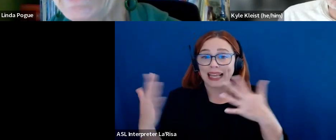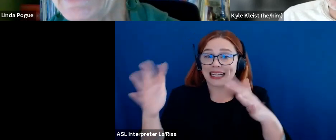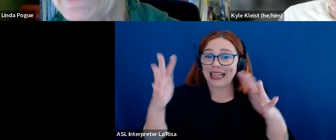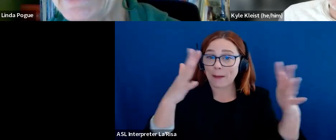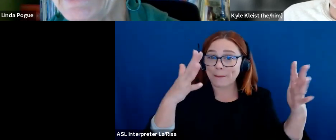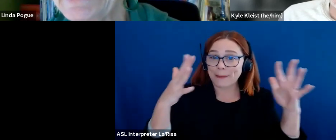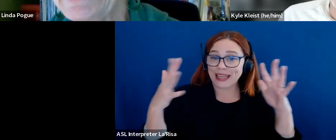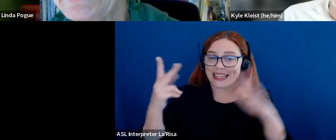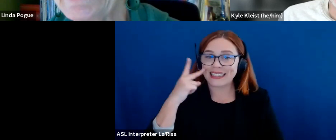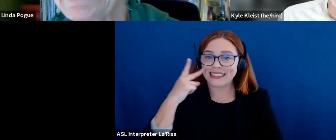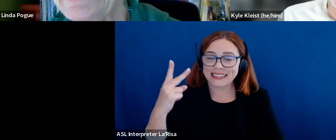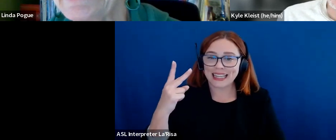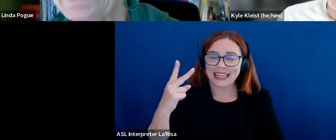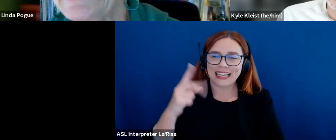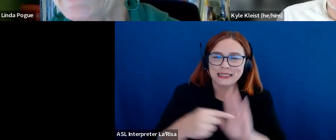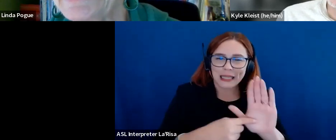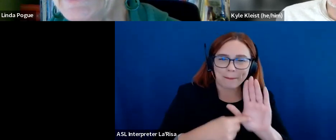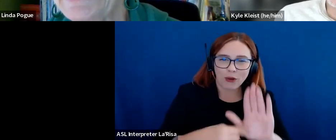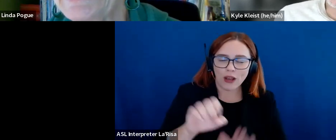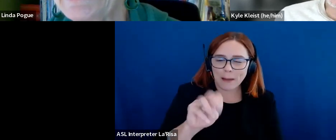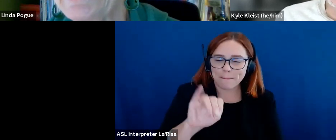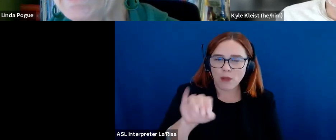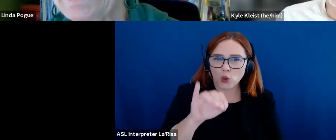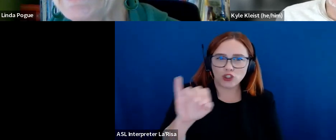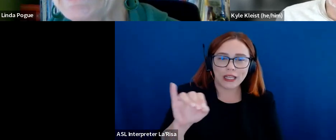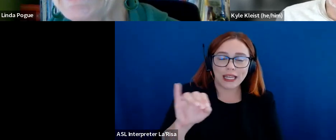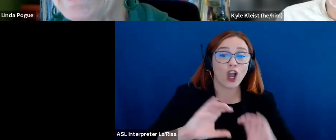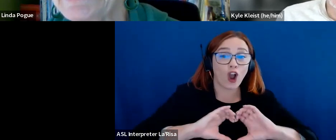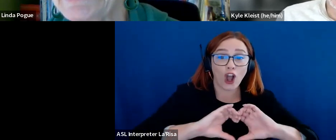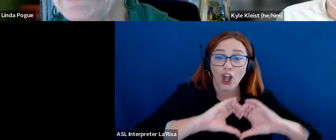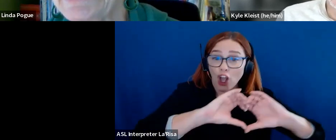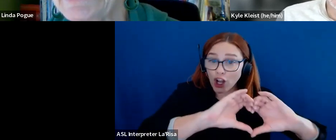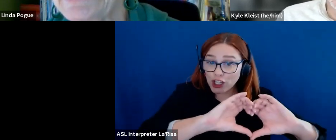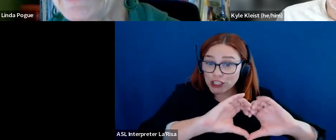hands, there are hearts, and there